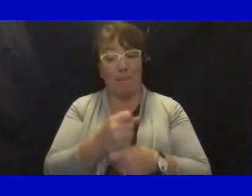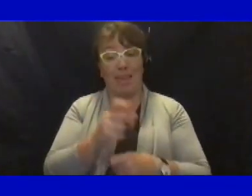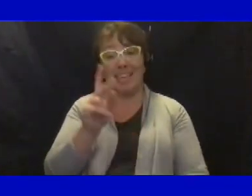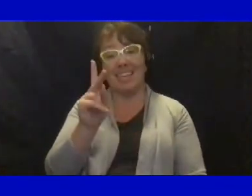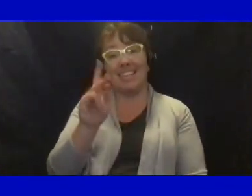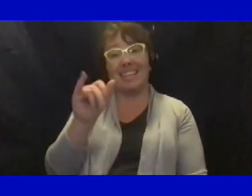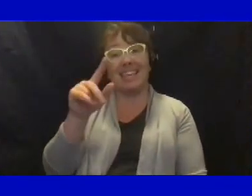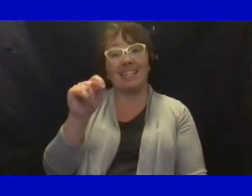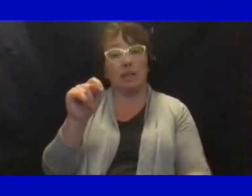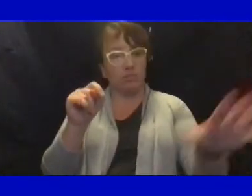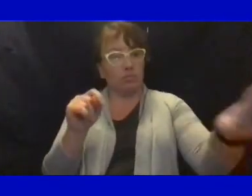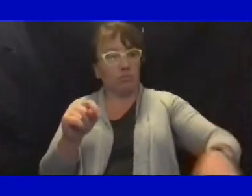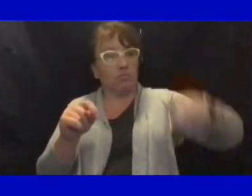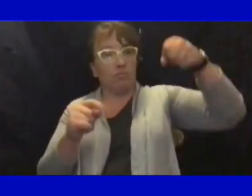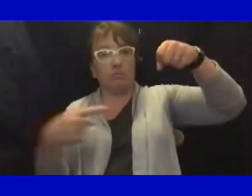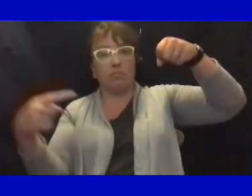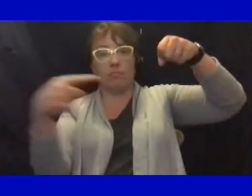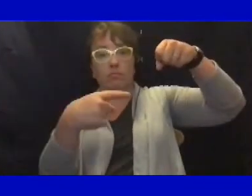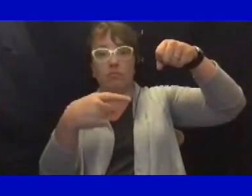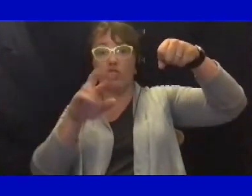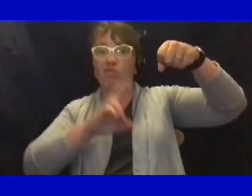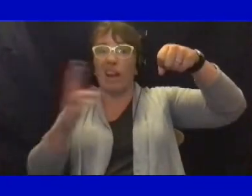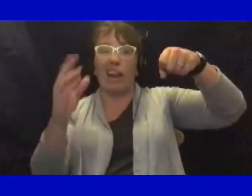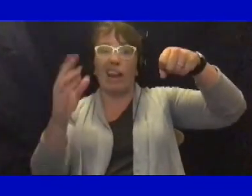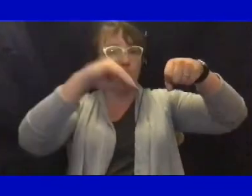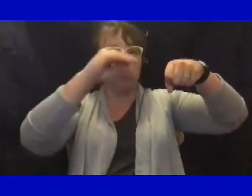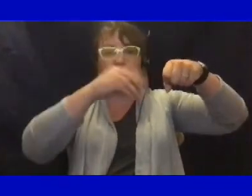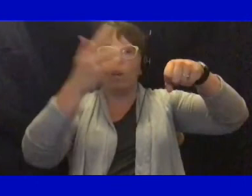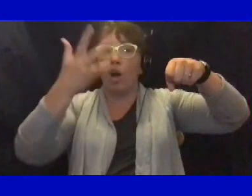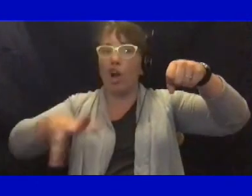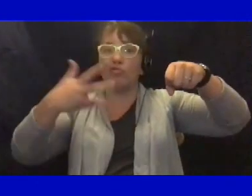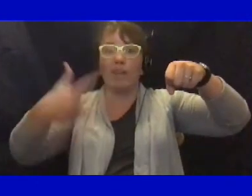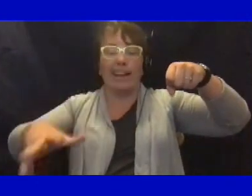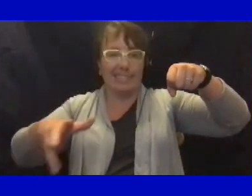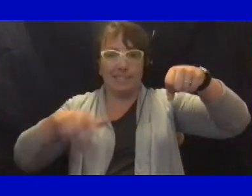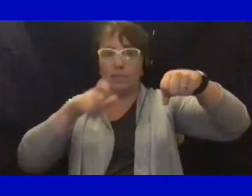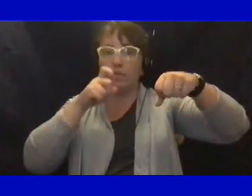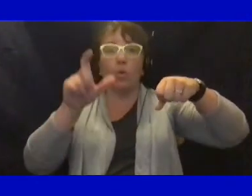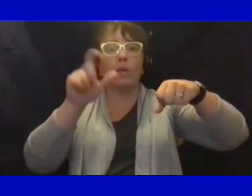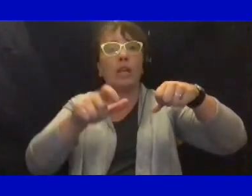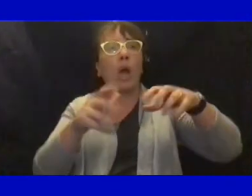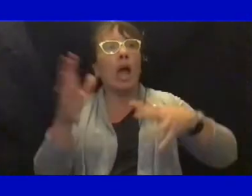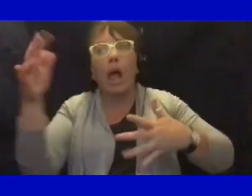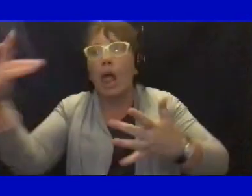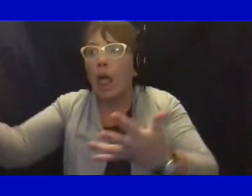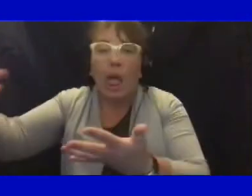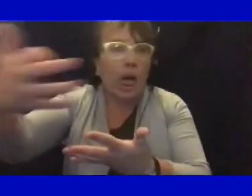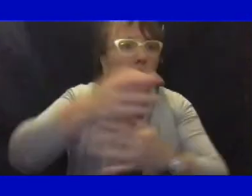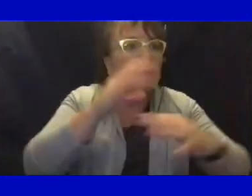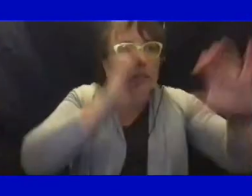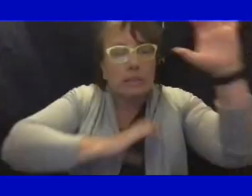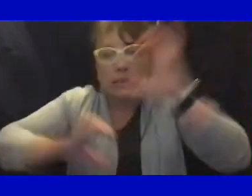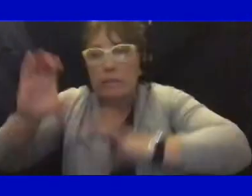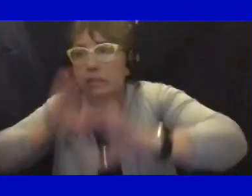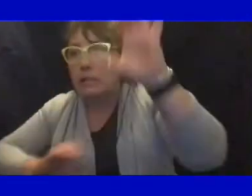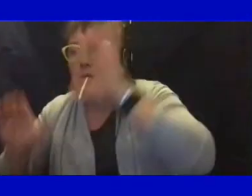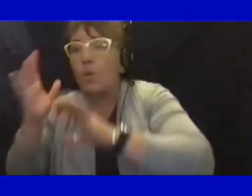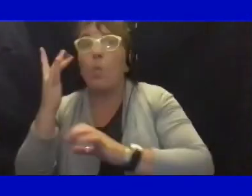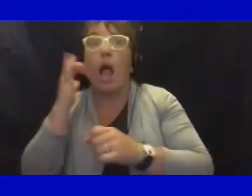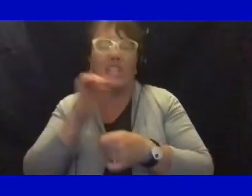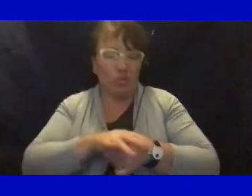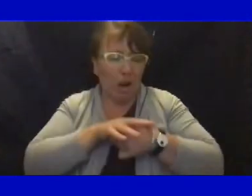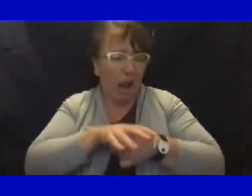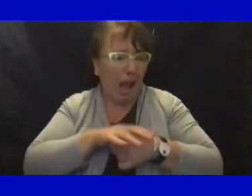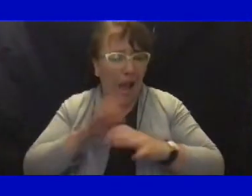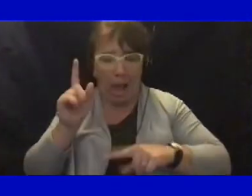you, know what you're going to take before you're asked to evacuate. You want to know what that is and alleviate that stress that you might have.